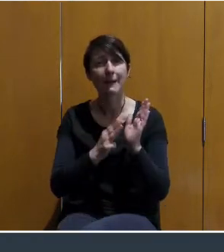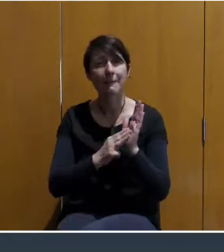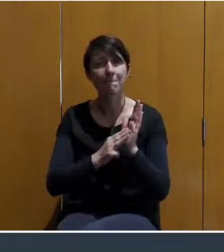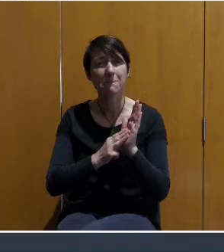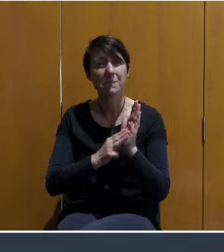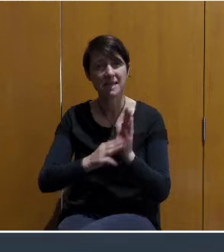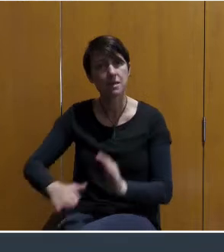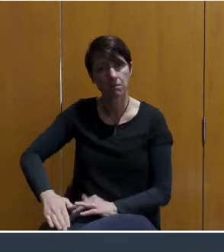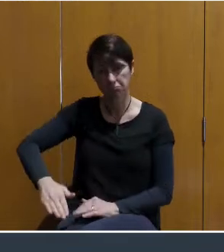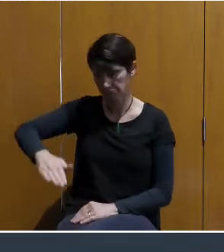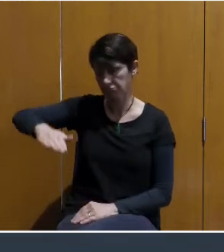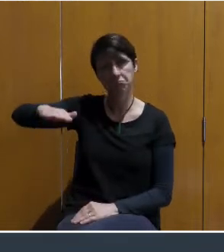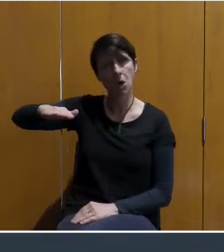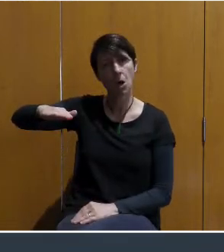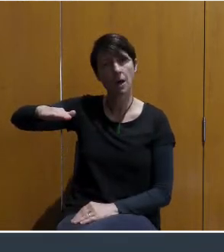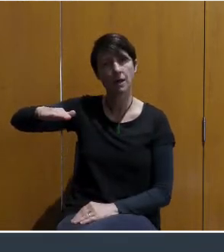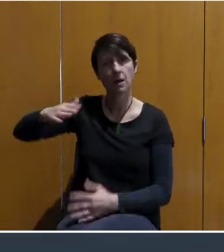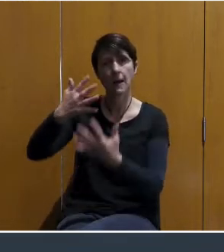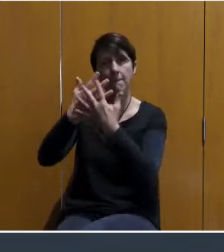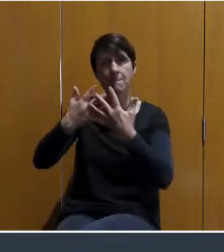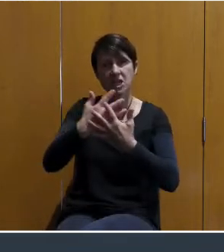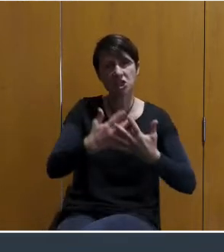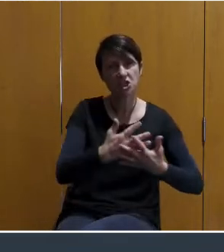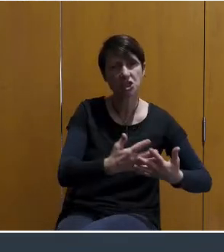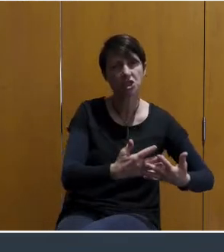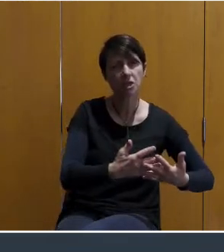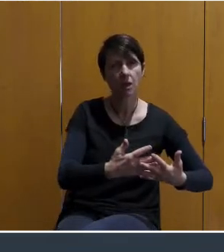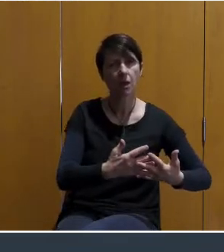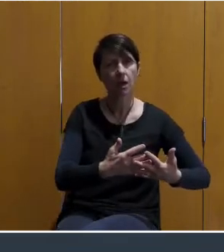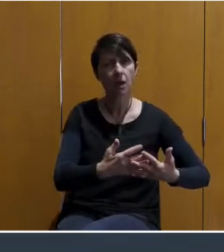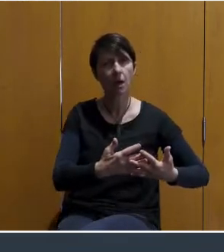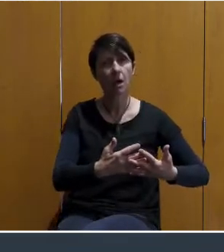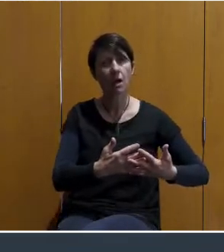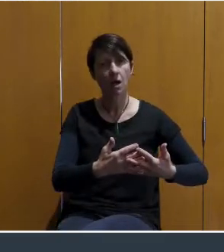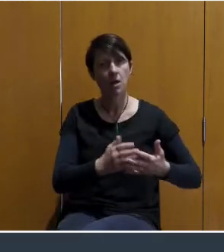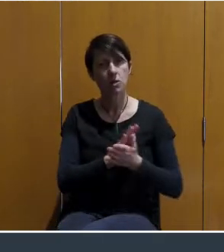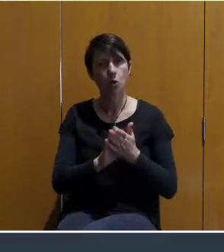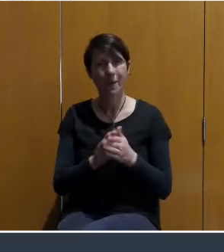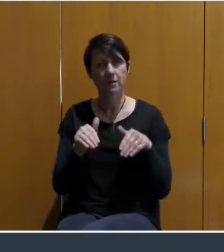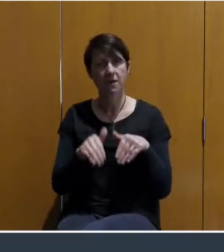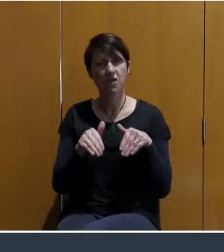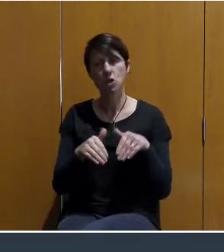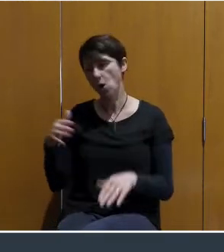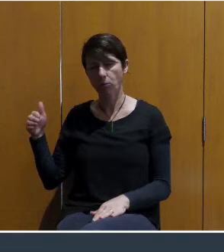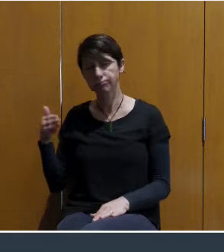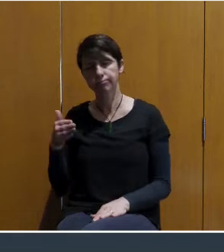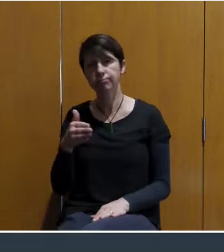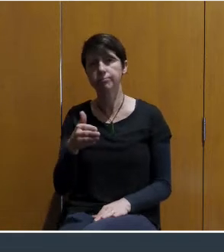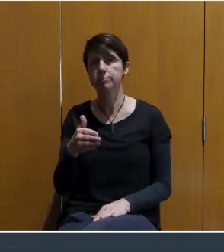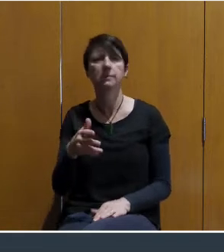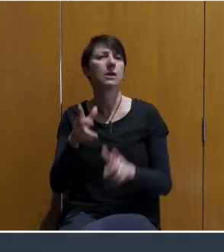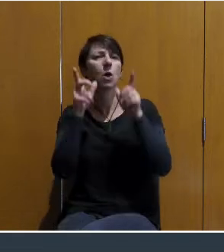that they don't get access to, and the owner can then call them off that area and then realise, oh, they should be on a